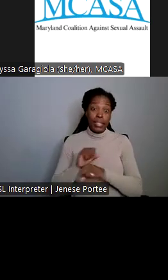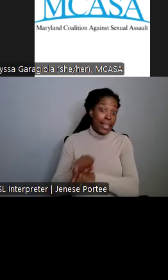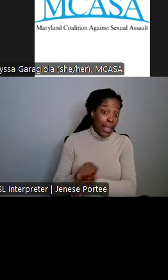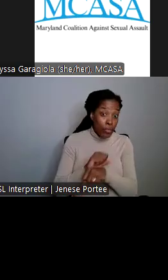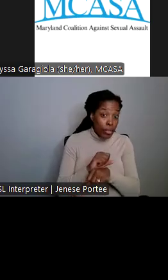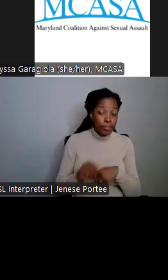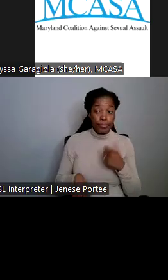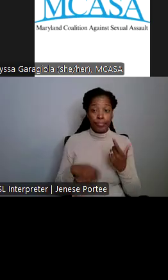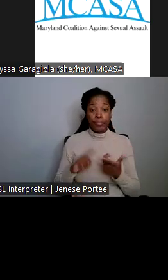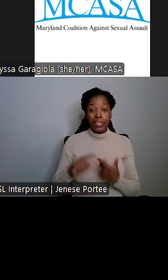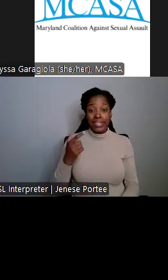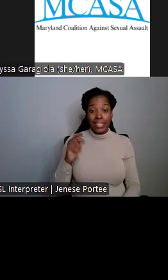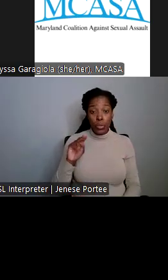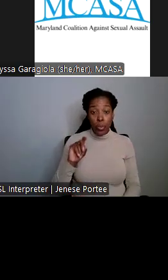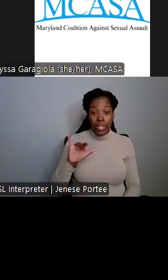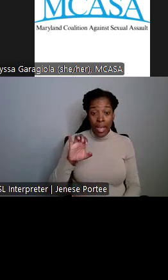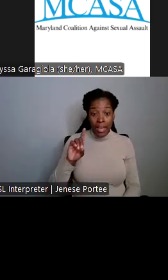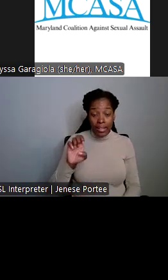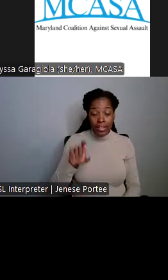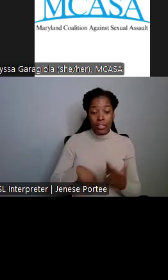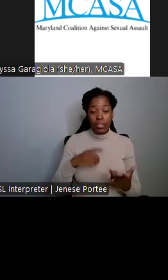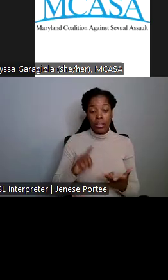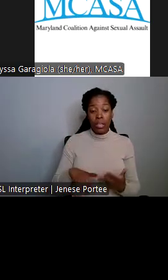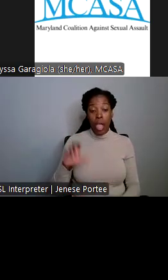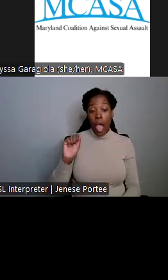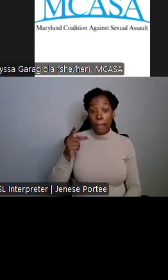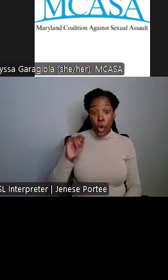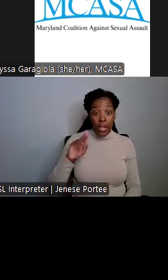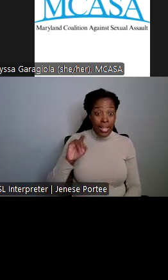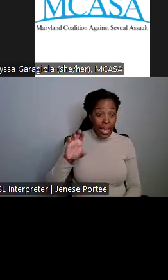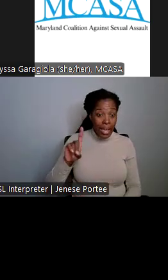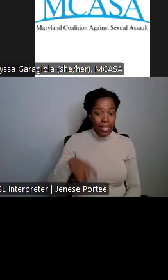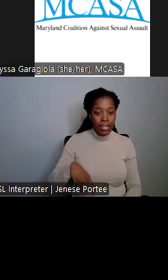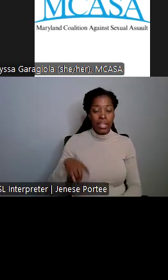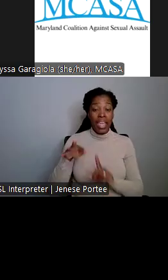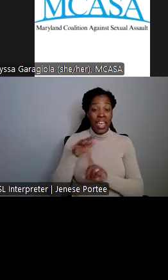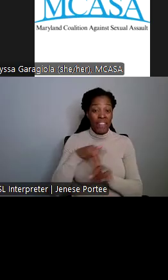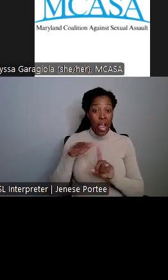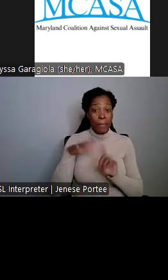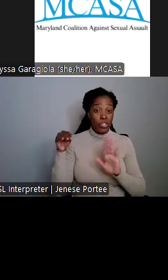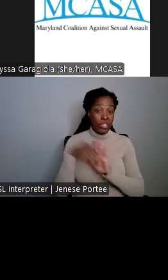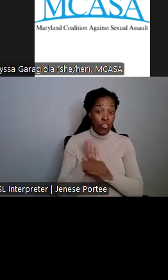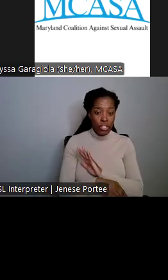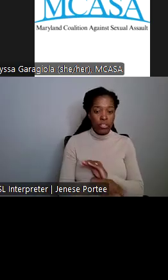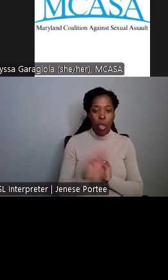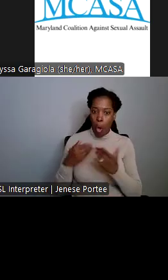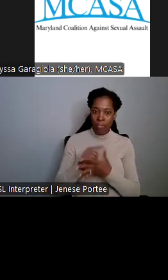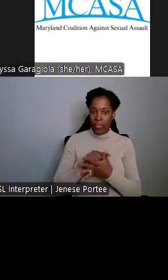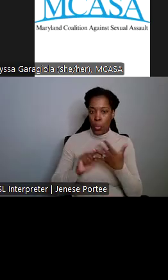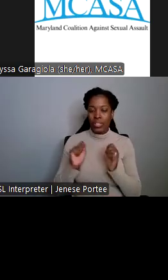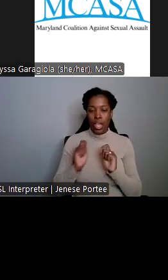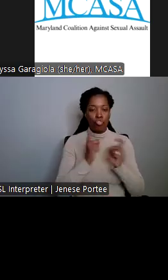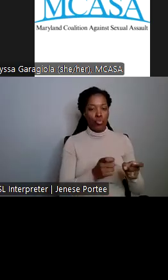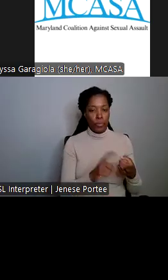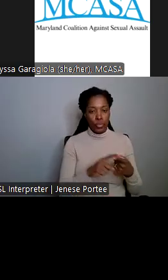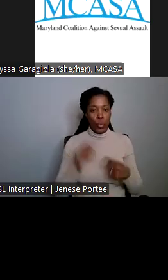apartheid, environmental degradation. All of those things can contribute to a historic trauma. And then adding on to